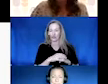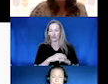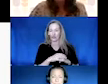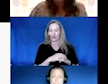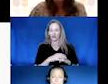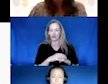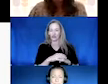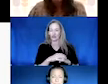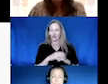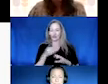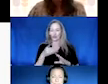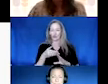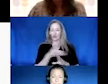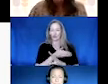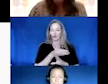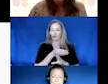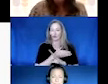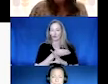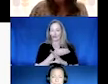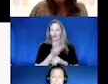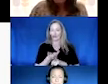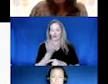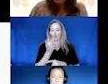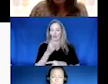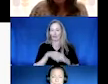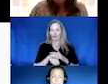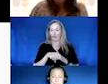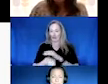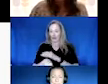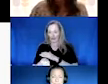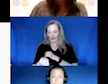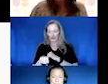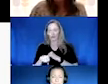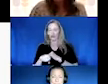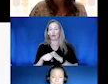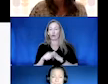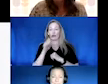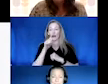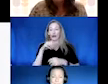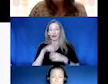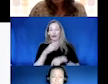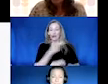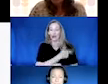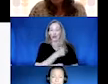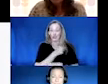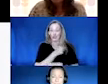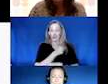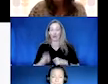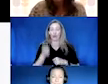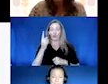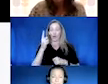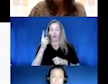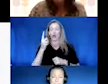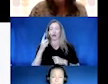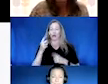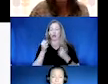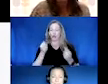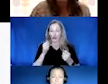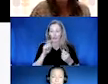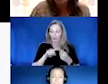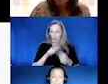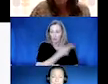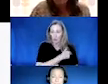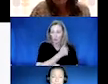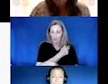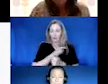about before. The first was en route to the hospital, the second was in an ambulance, and the third was in a